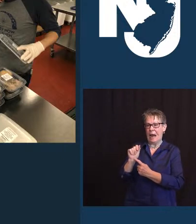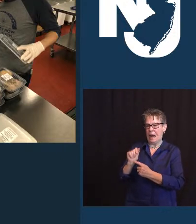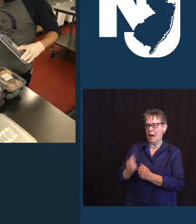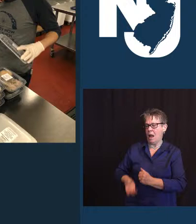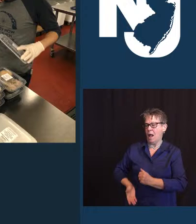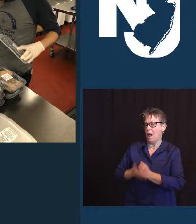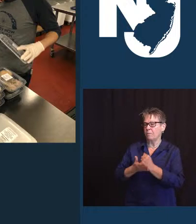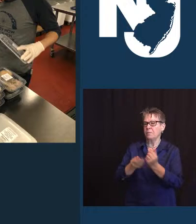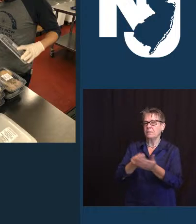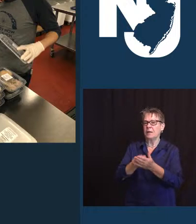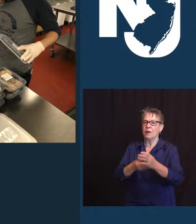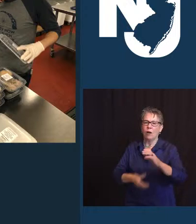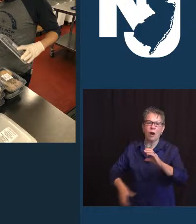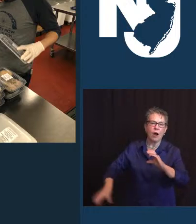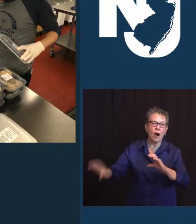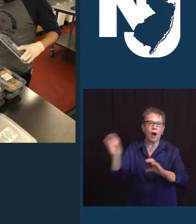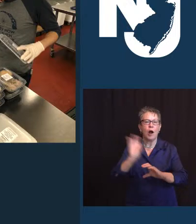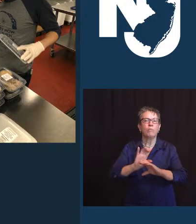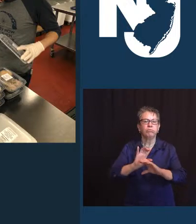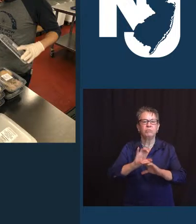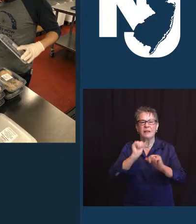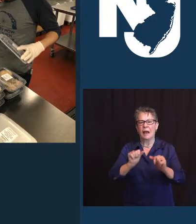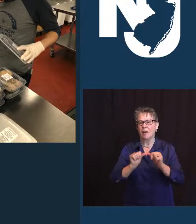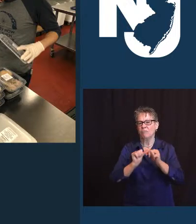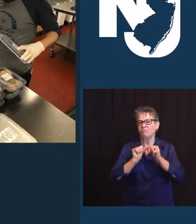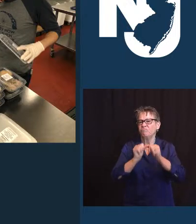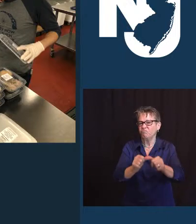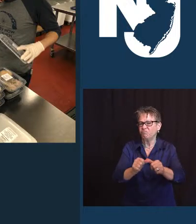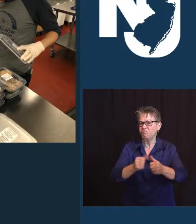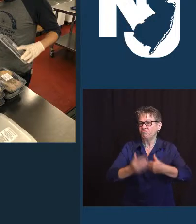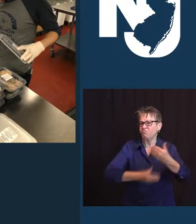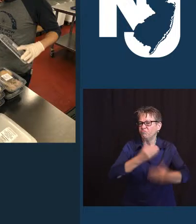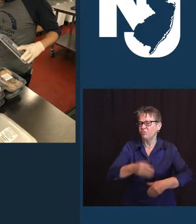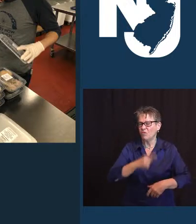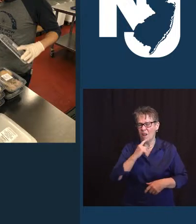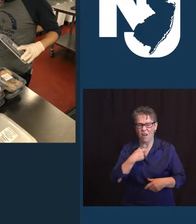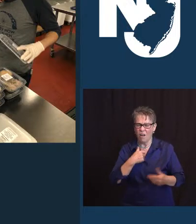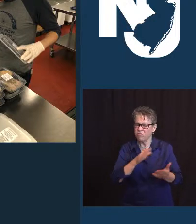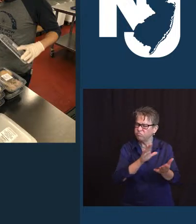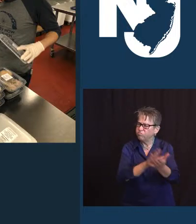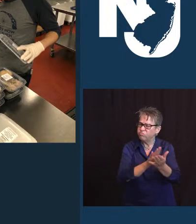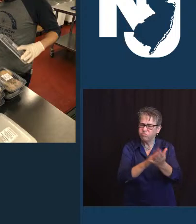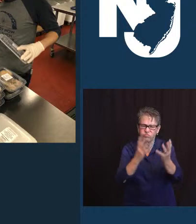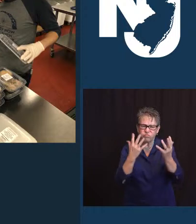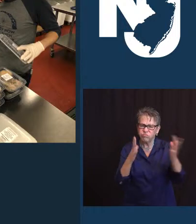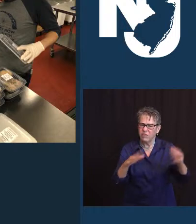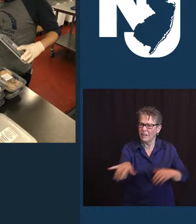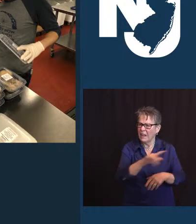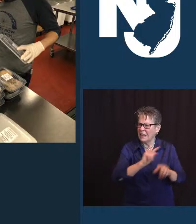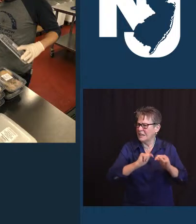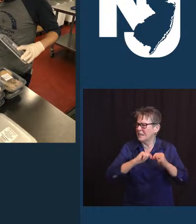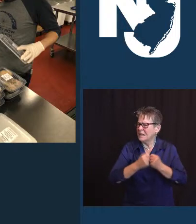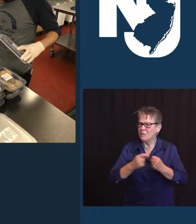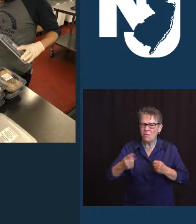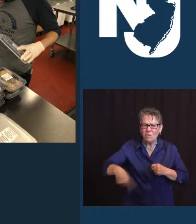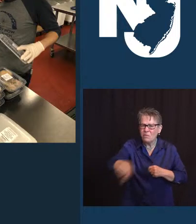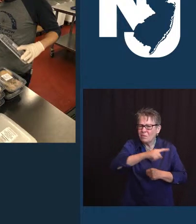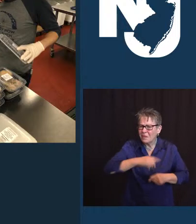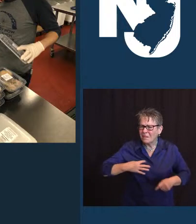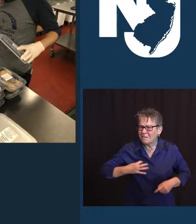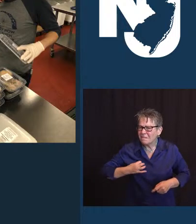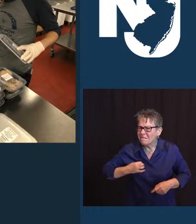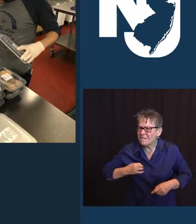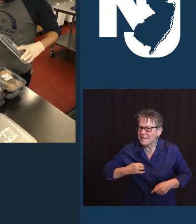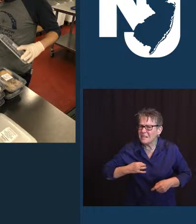to the team at Asbury Park Dinner Table and their volunteers, and to all the participating restaurants and chefs, thank you for helping to keep